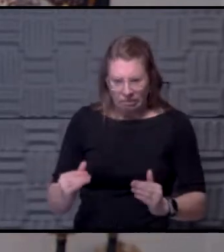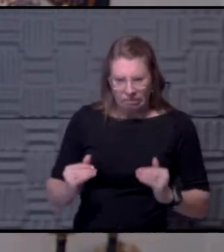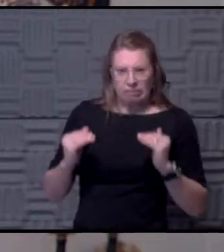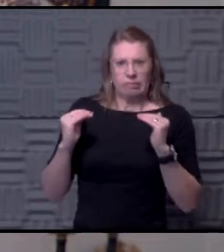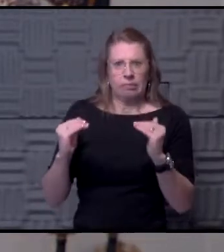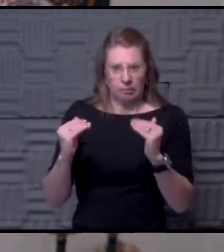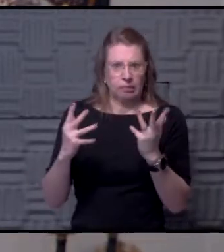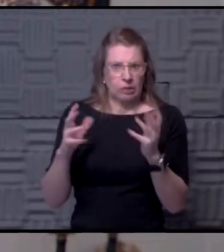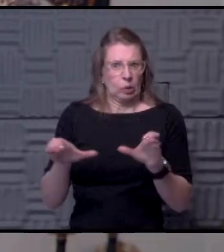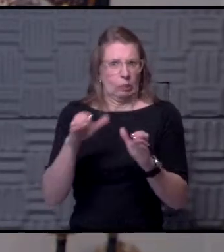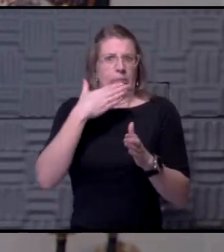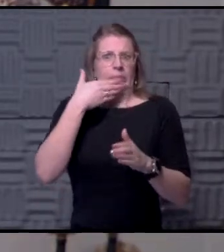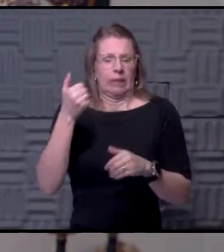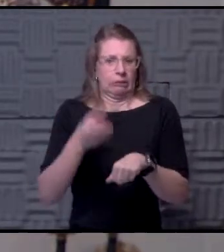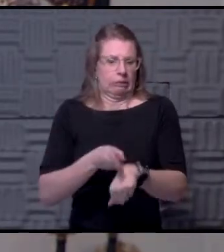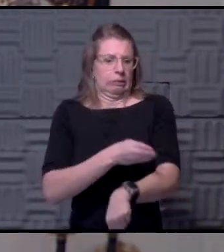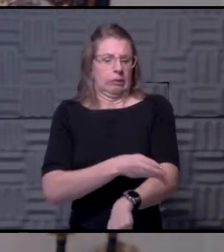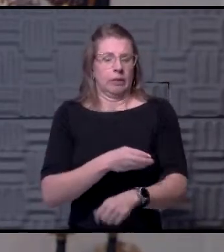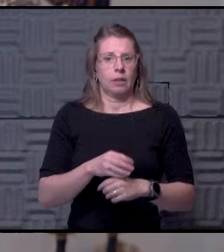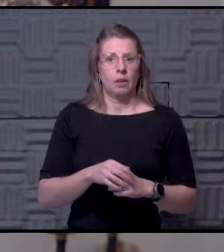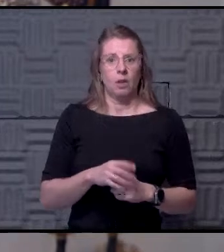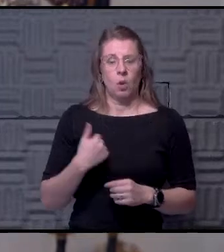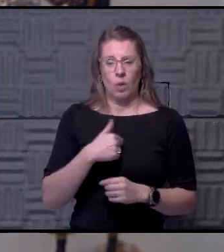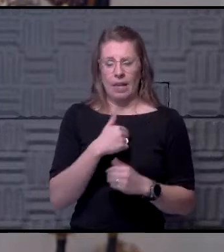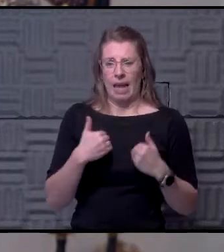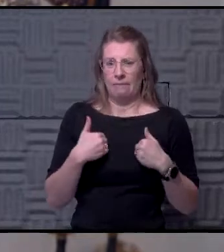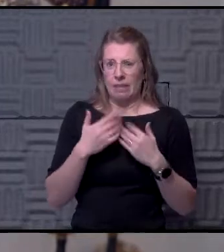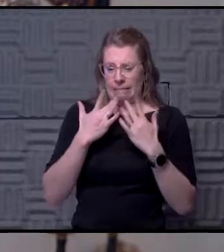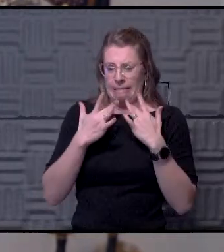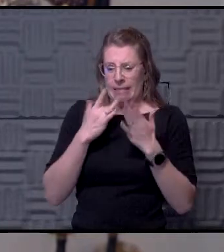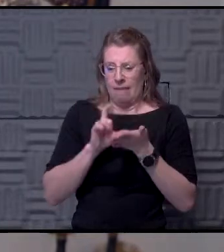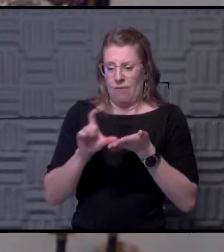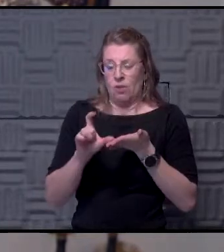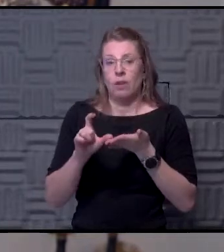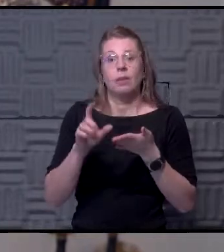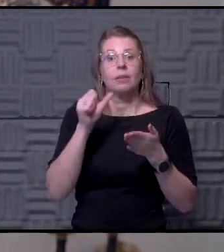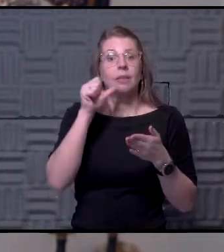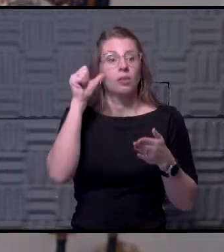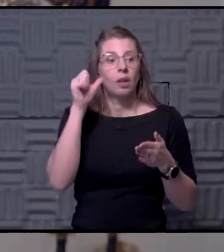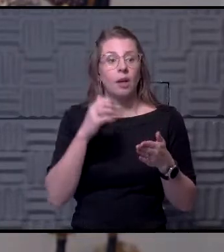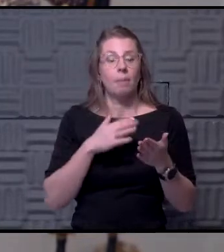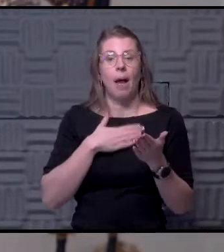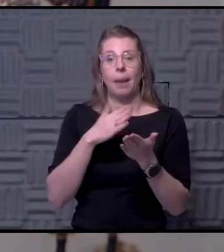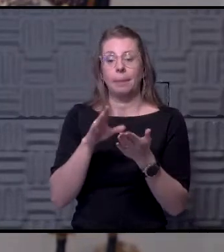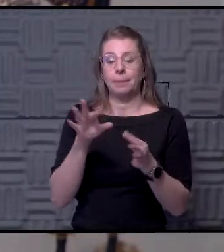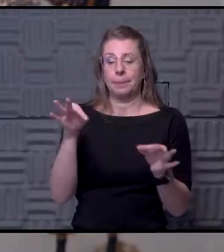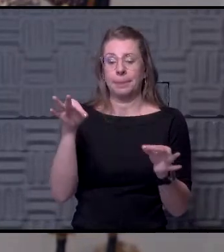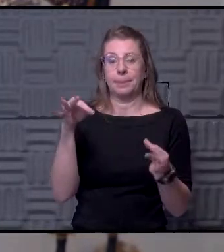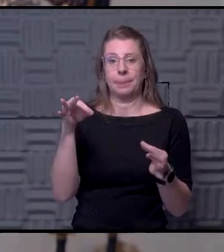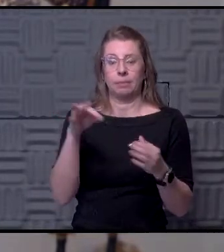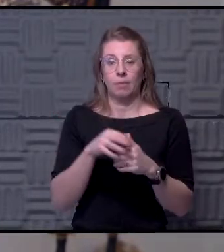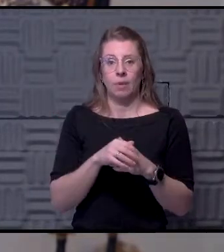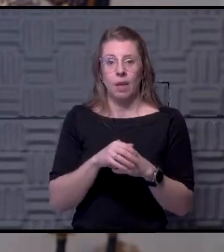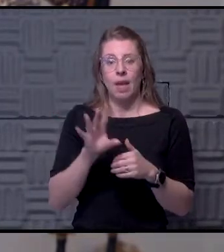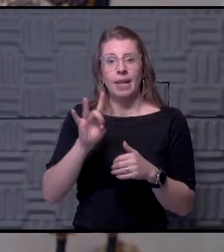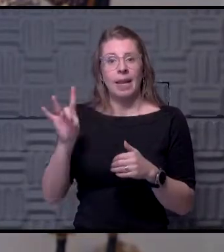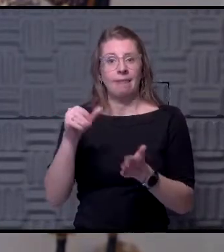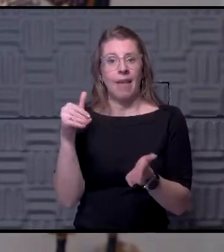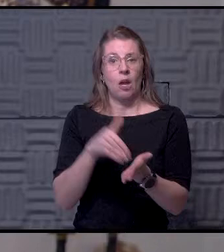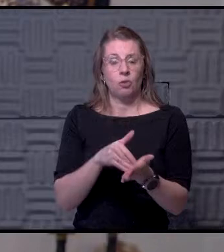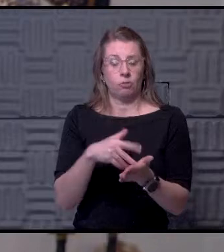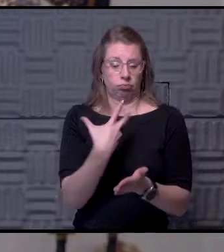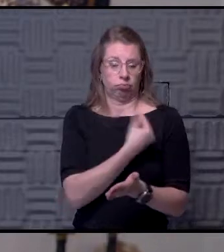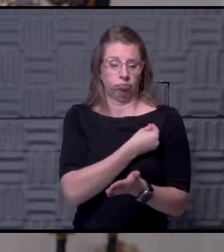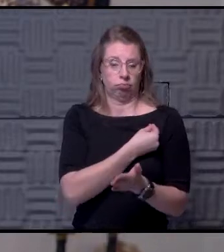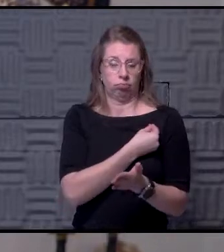we have very little in inventory. I can tell you that yesterday, on my handy dandy Post-it note, we have 88,000 doses that are registered